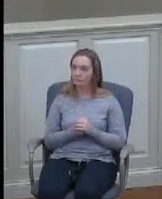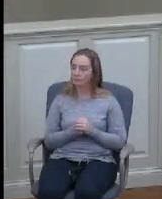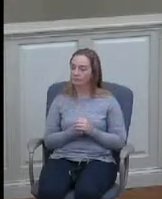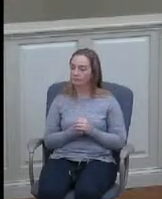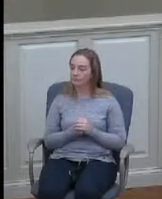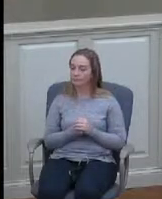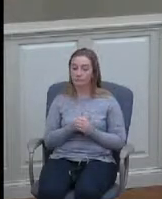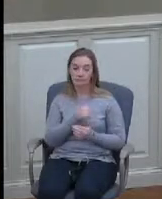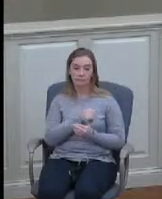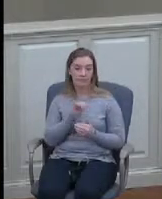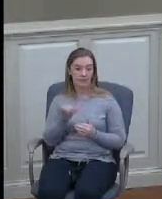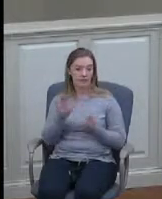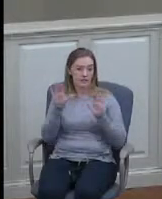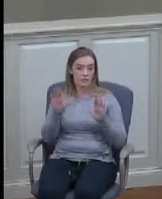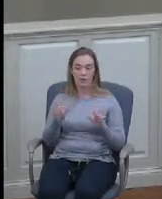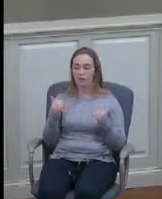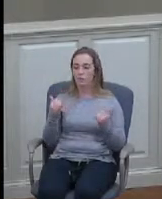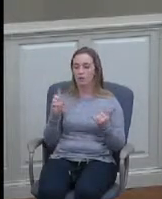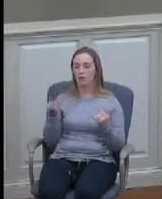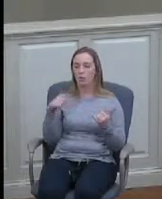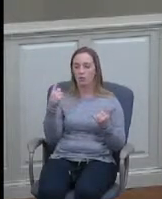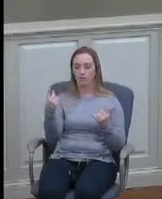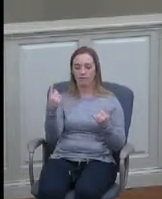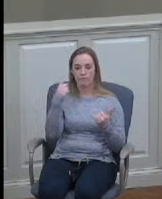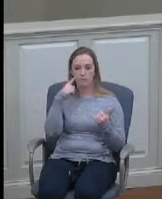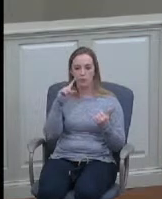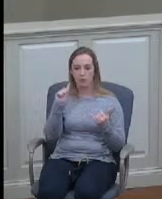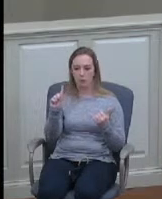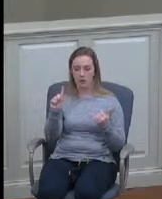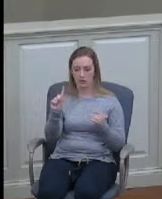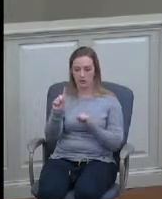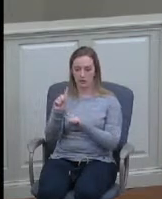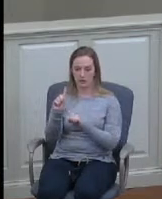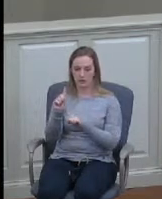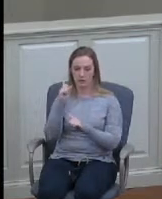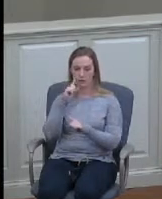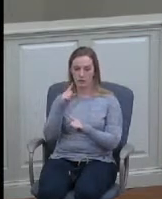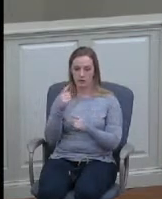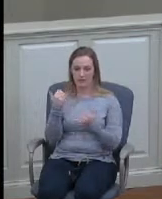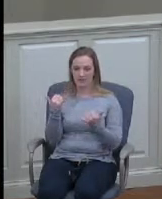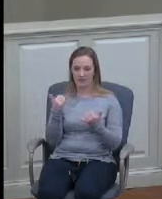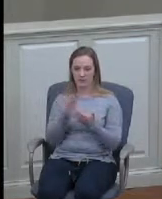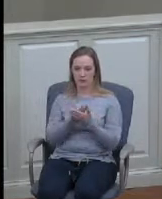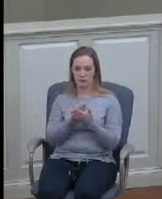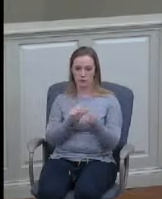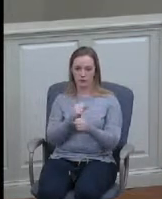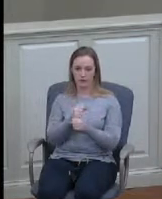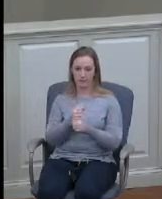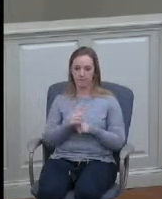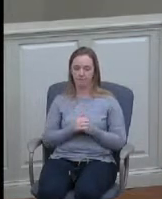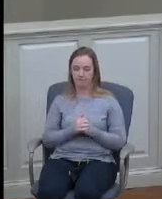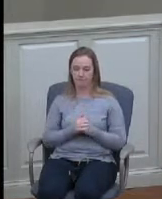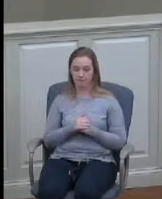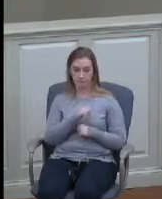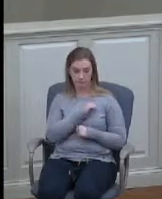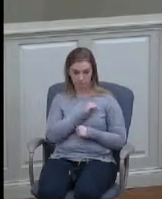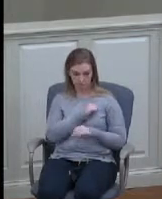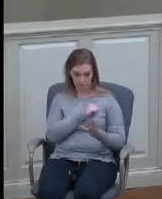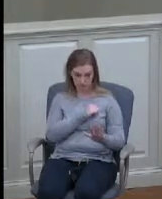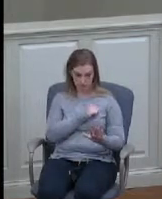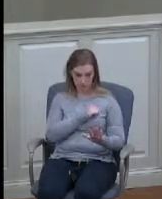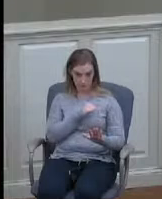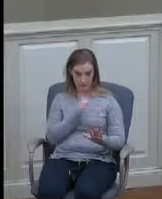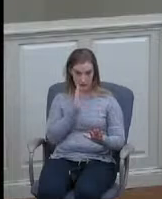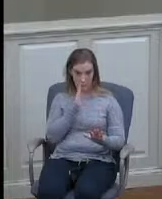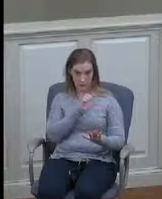That's great. But currently it's just for the one for this current school year. And we're gonna get them